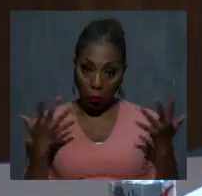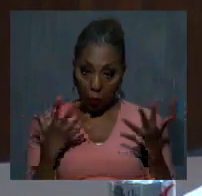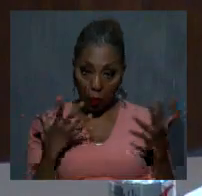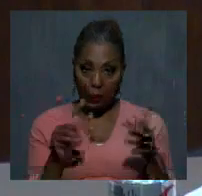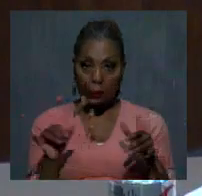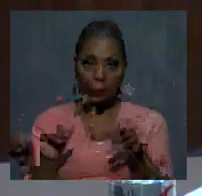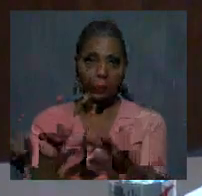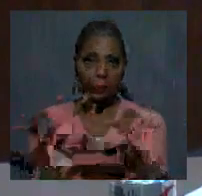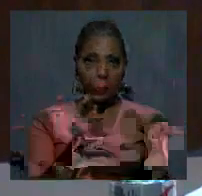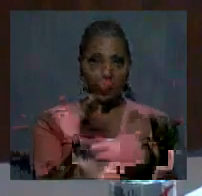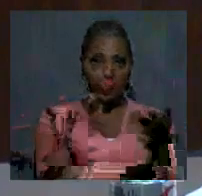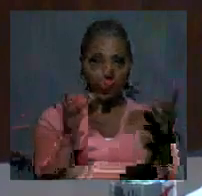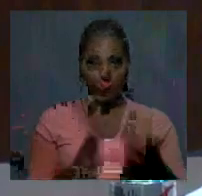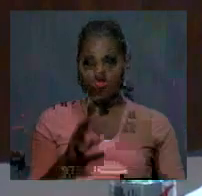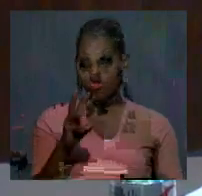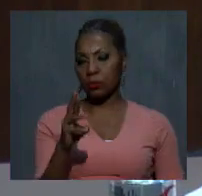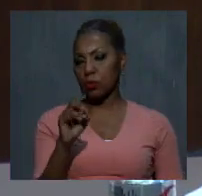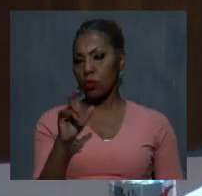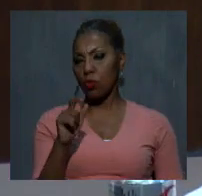right. This